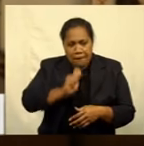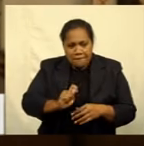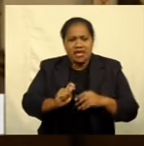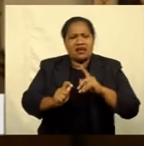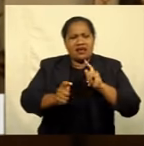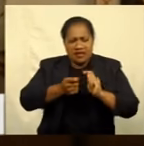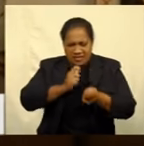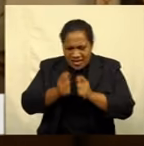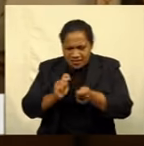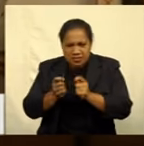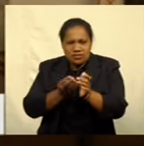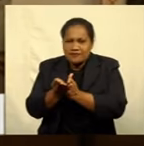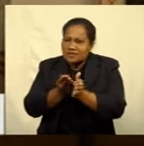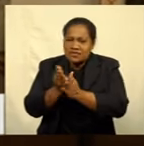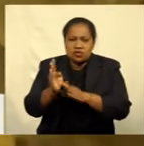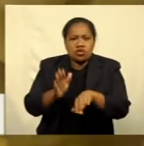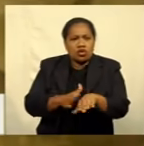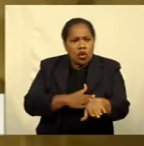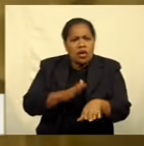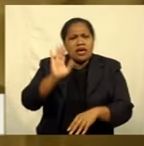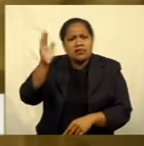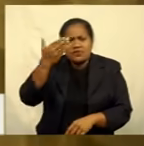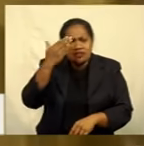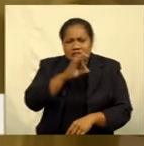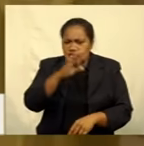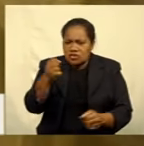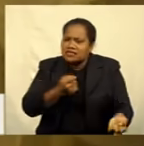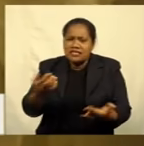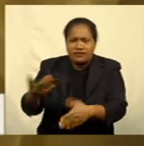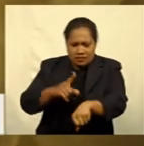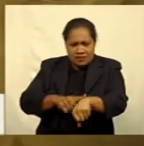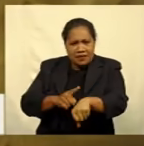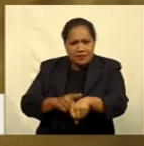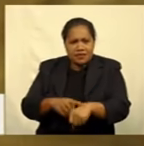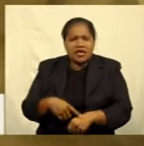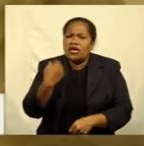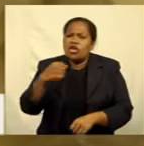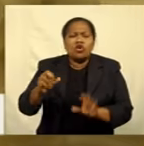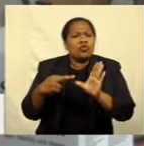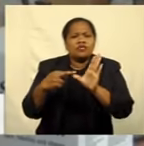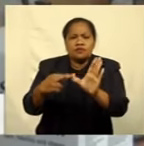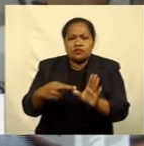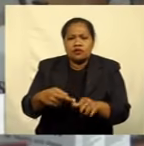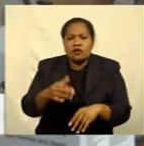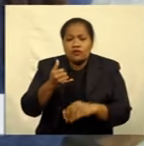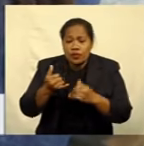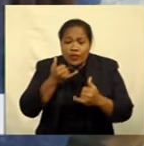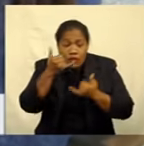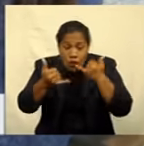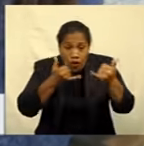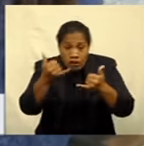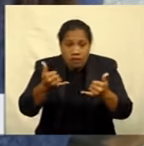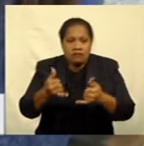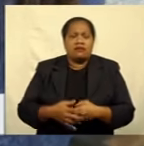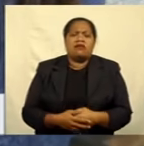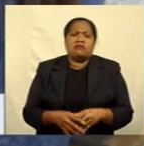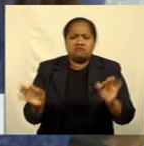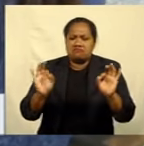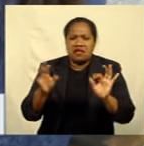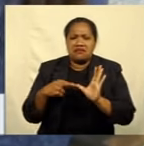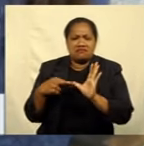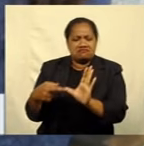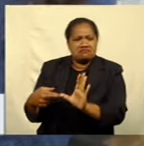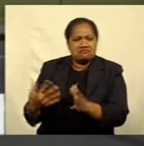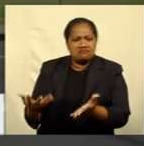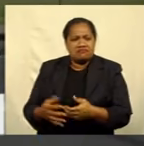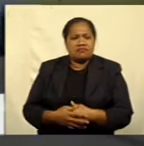are slow, results are not provided in a timely manner, and that there is no response to calls made to various helplines. Others have